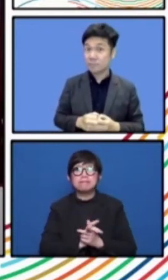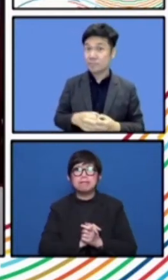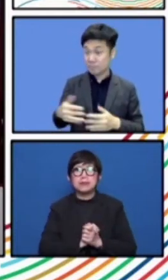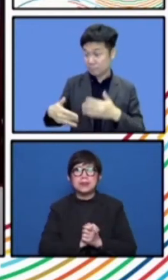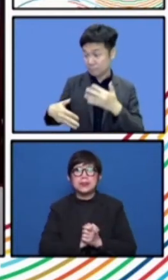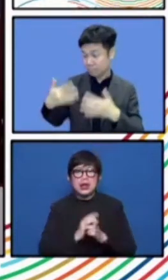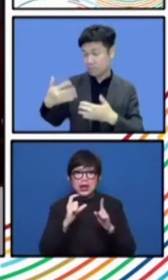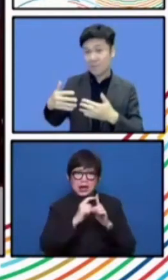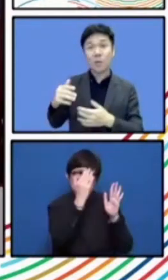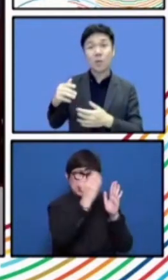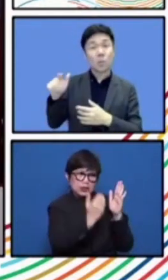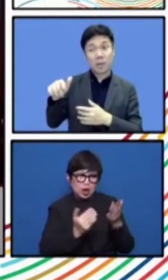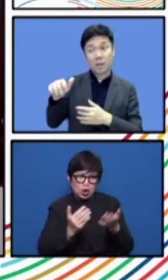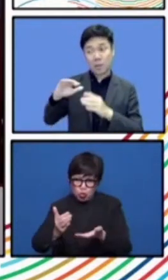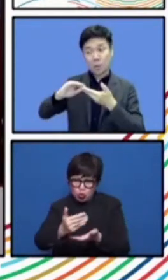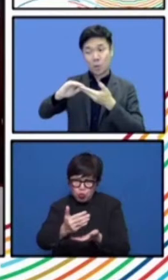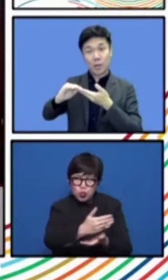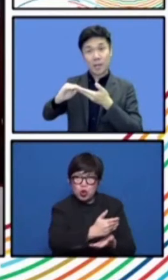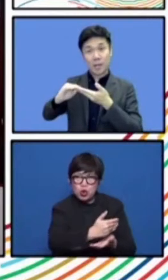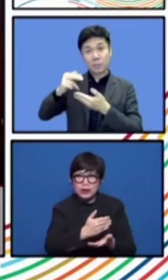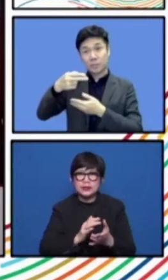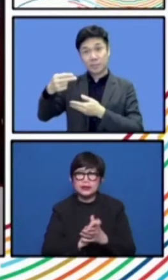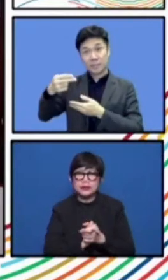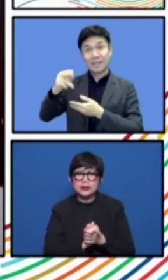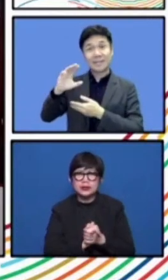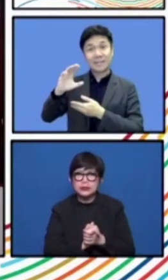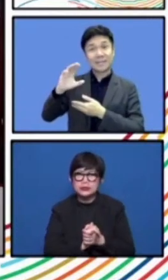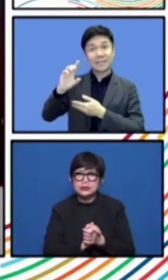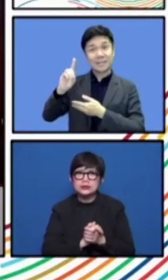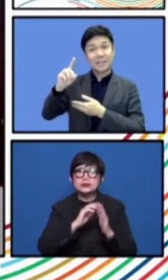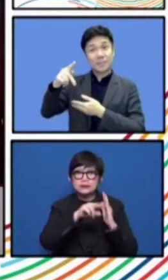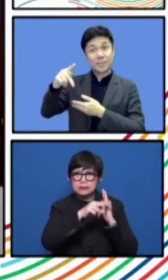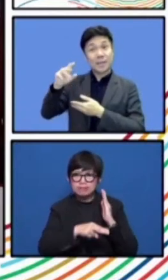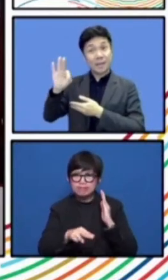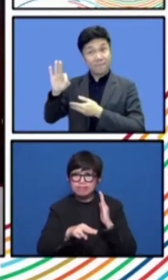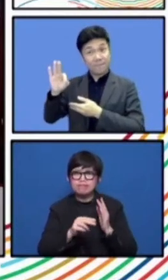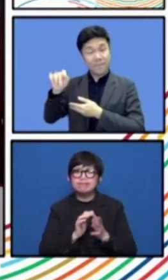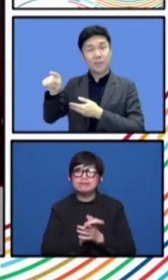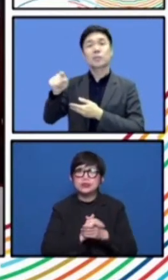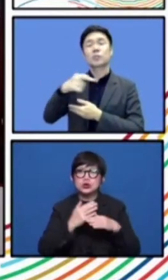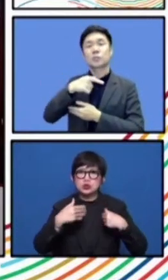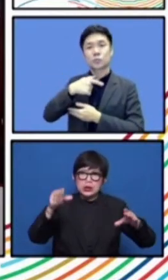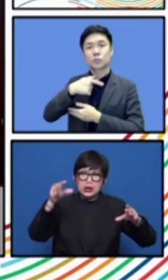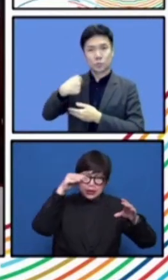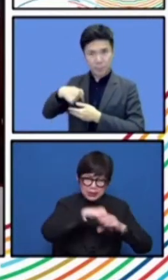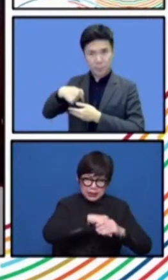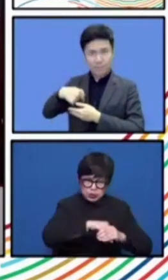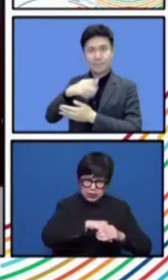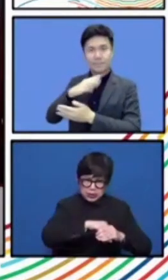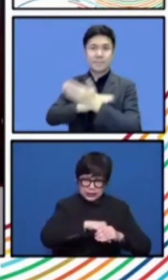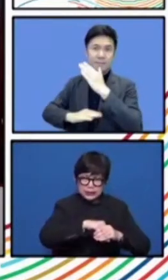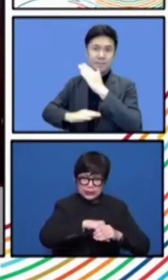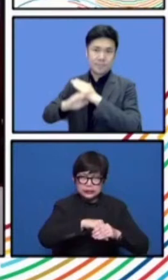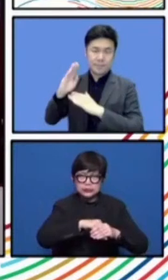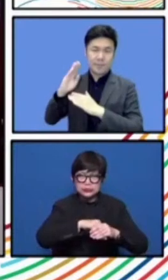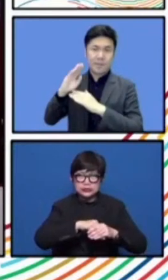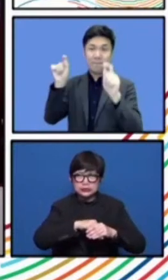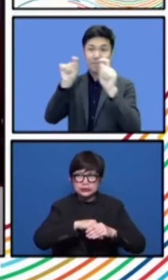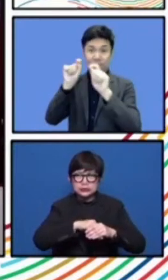cdpf I mean China disabled persons Federation has been pulled into